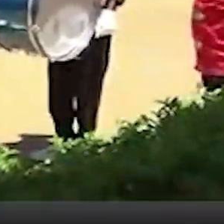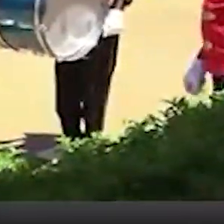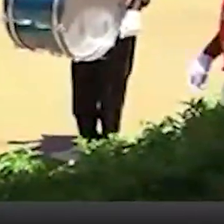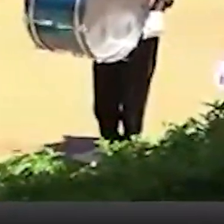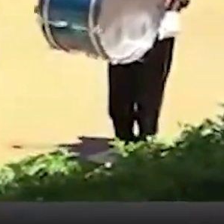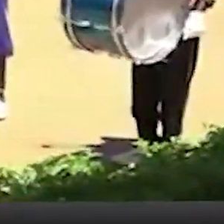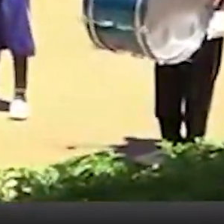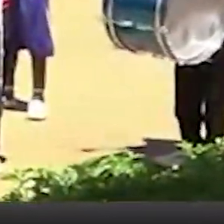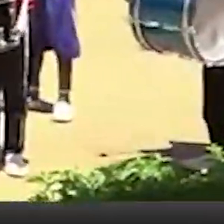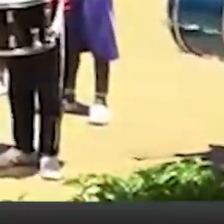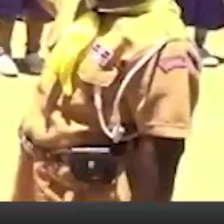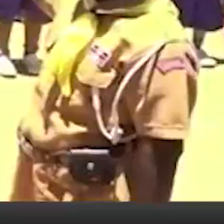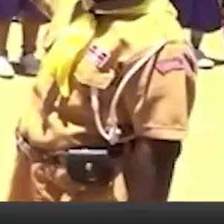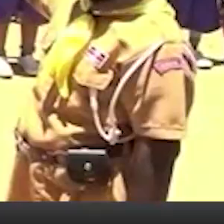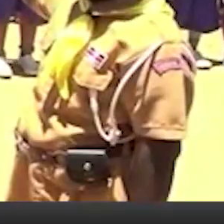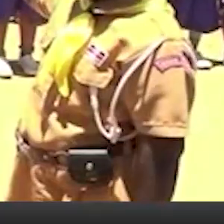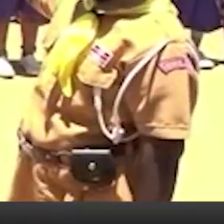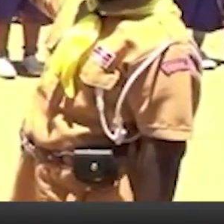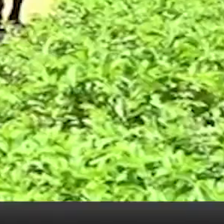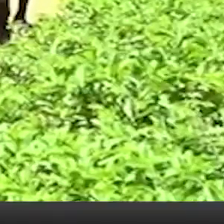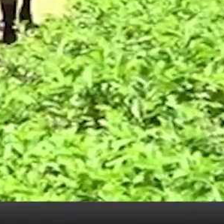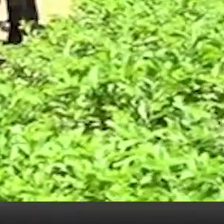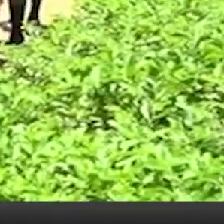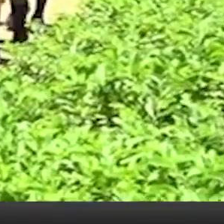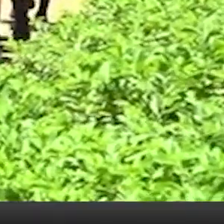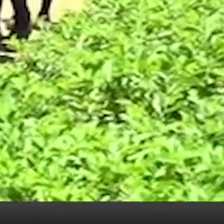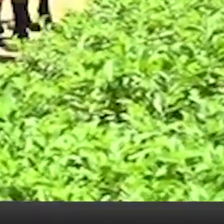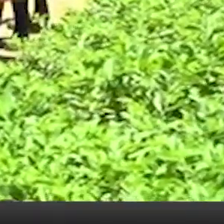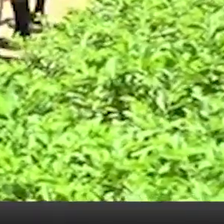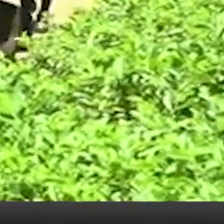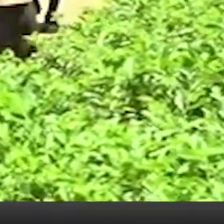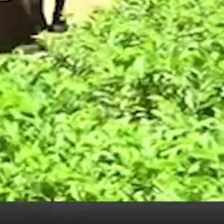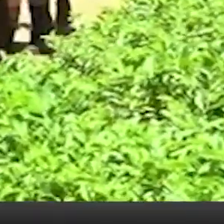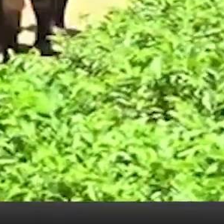Isaac Musioka, Undugu TV.